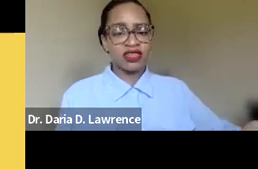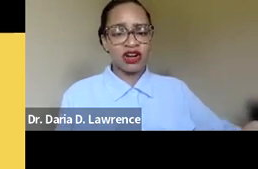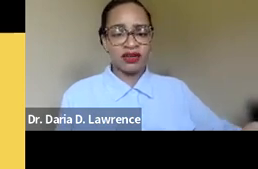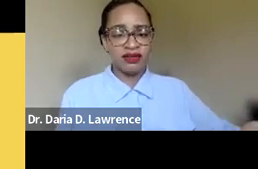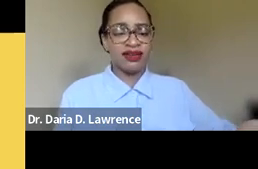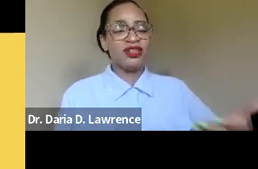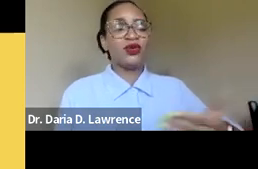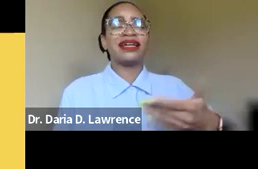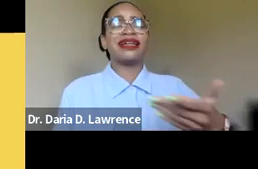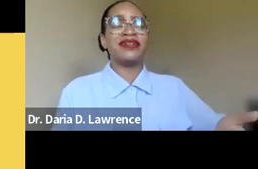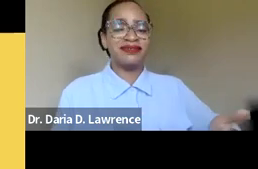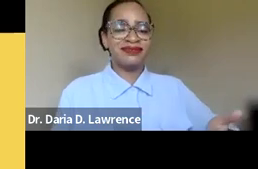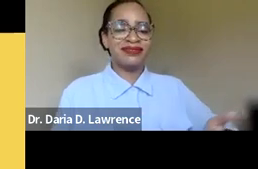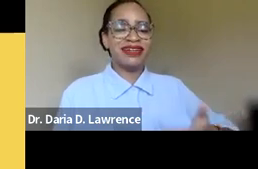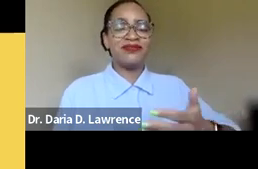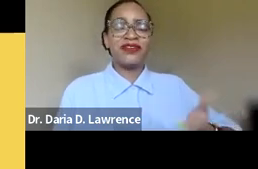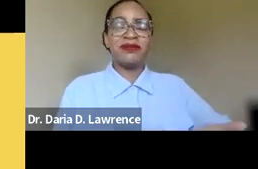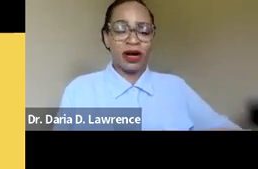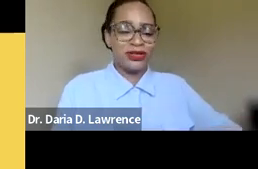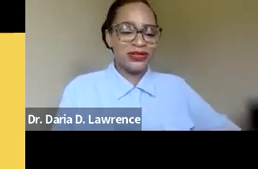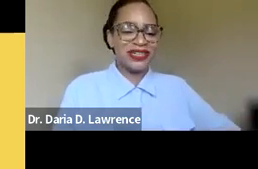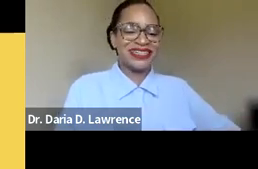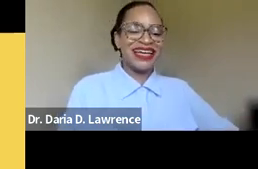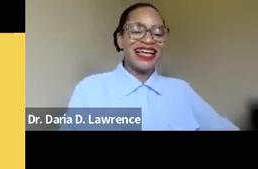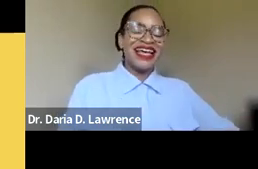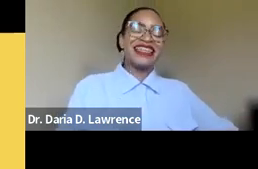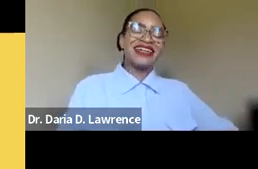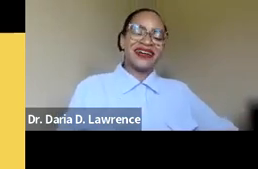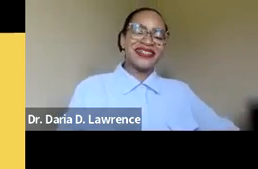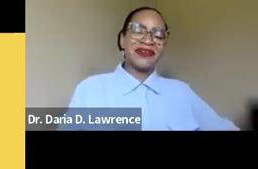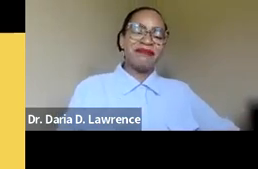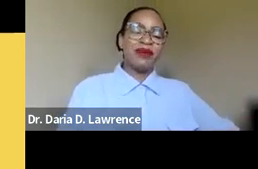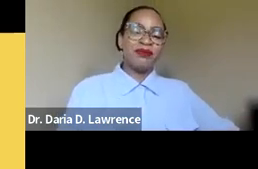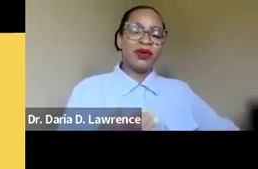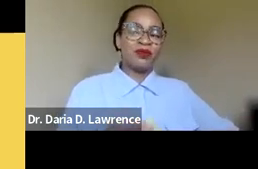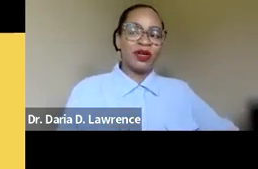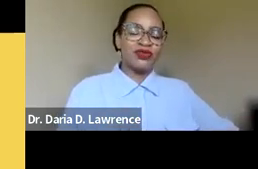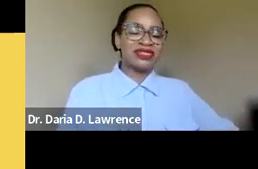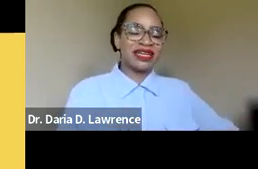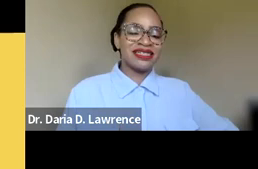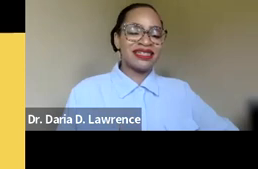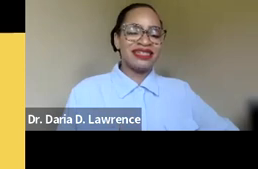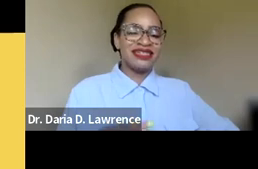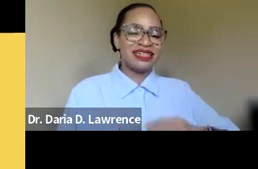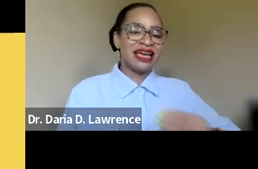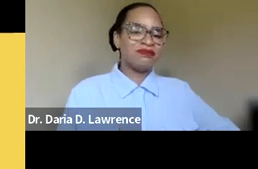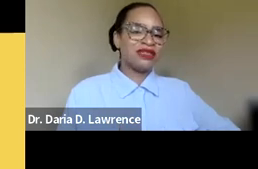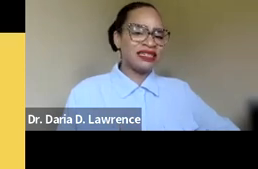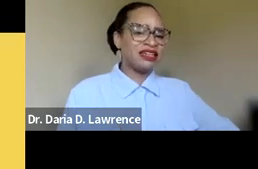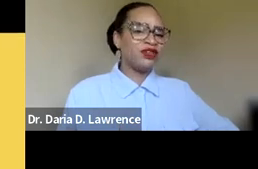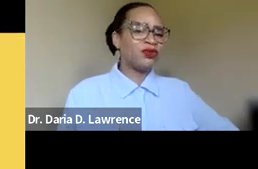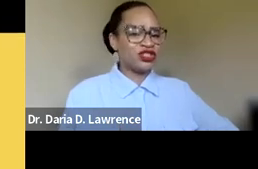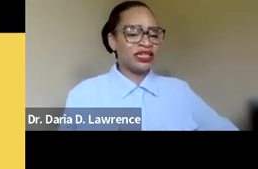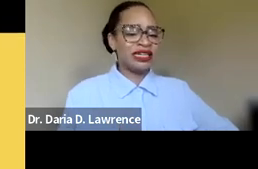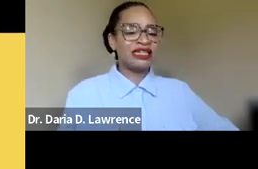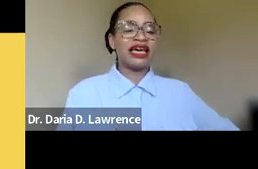assessment at 8:30. Do it at 11 and feed him while you do it. And then also admit when what you assessed didn't